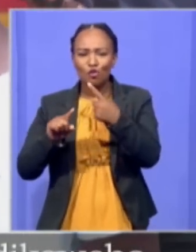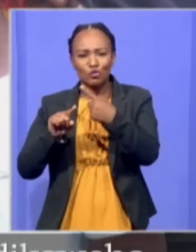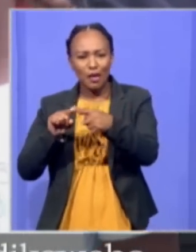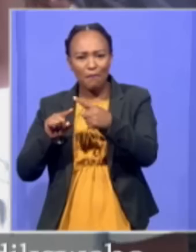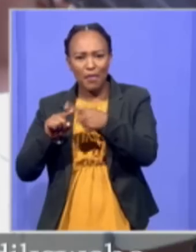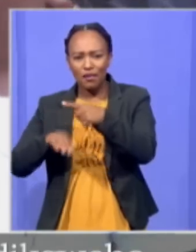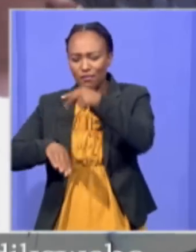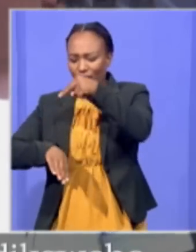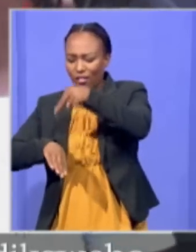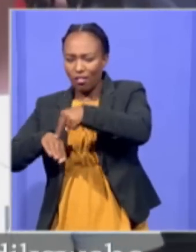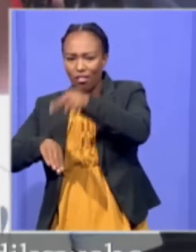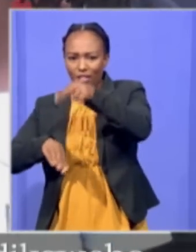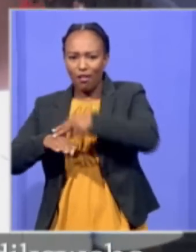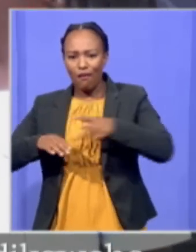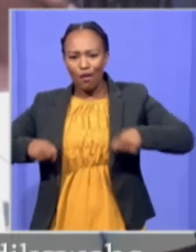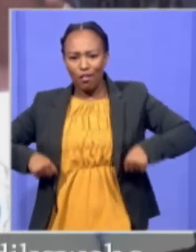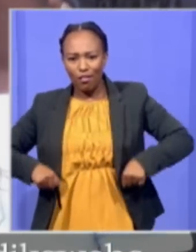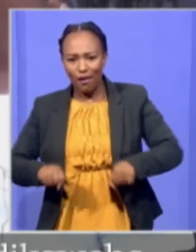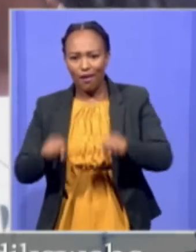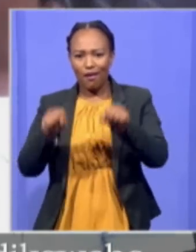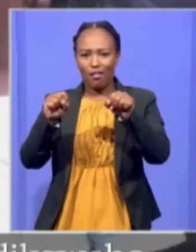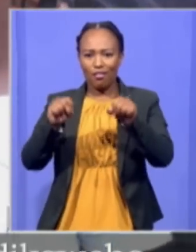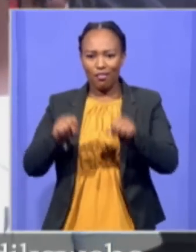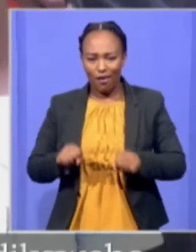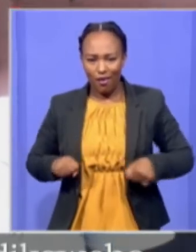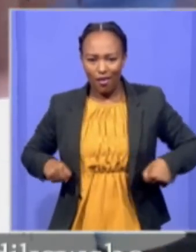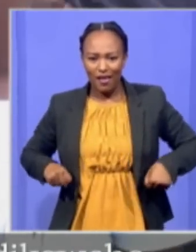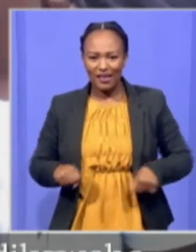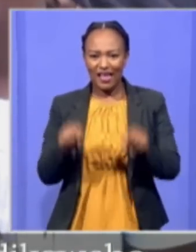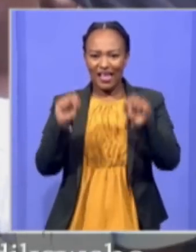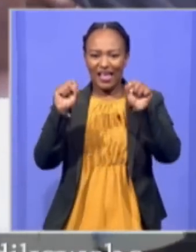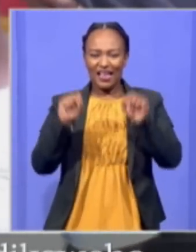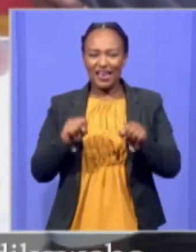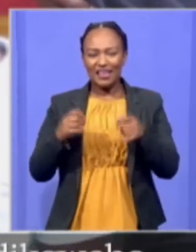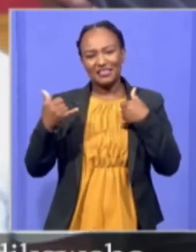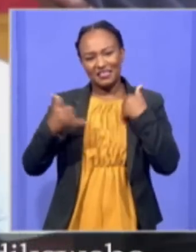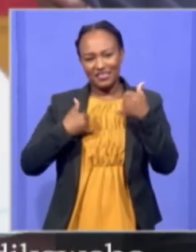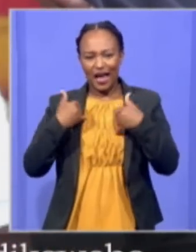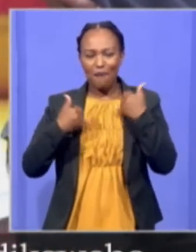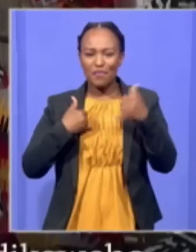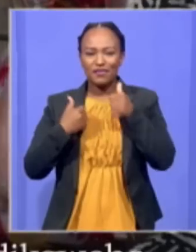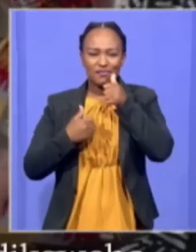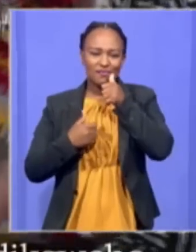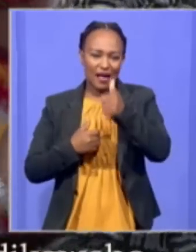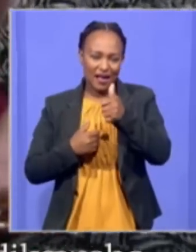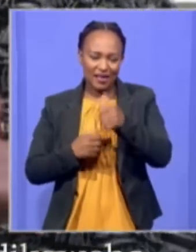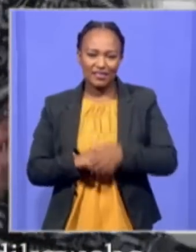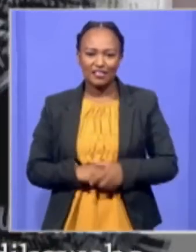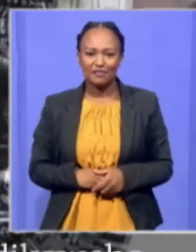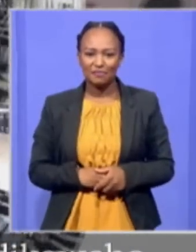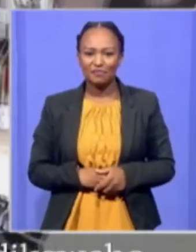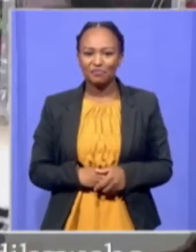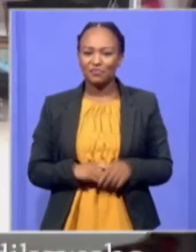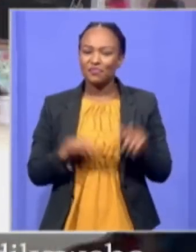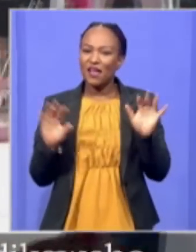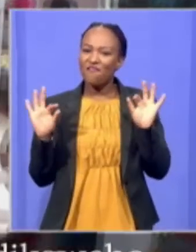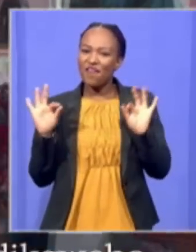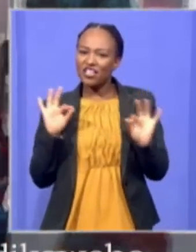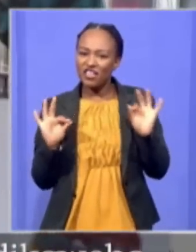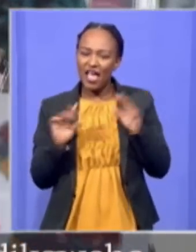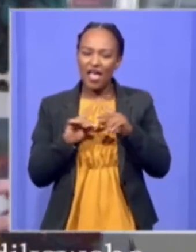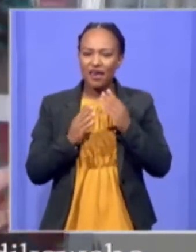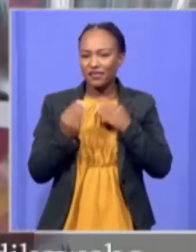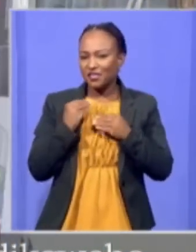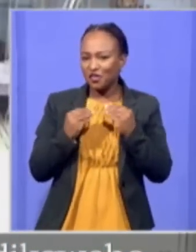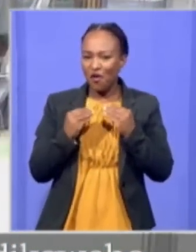tla go zinka ke tla go ira ke tla go tshameka re ja monate. O tla go ja monate. Fashion, dijo, botaki